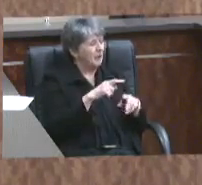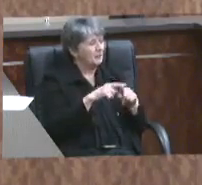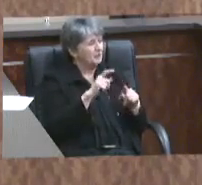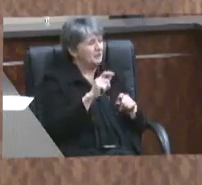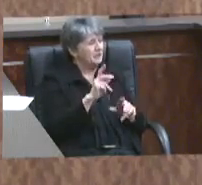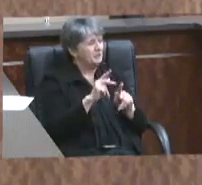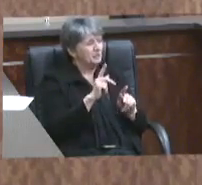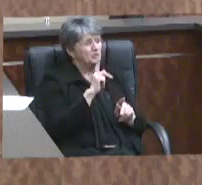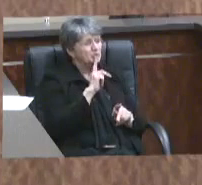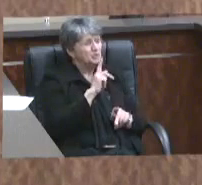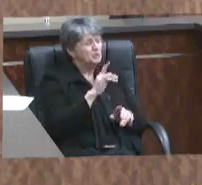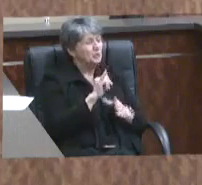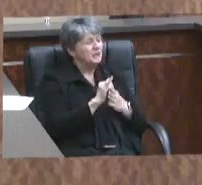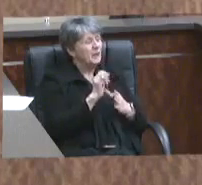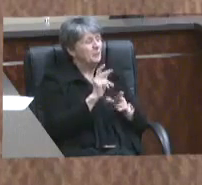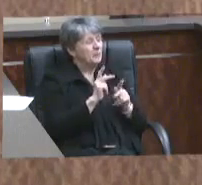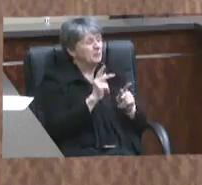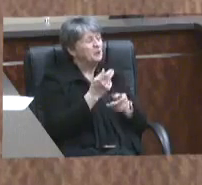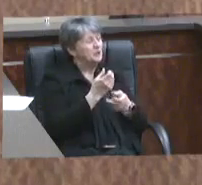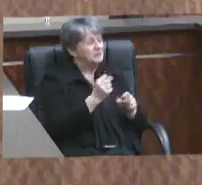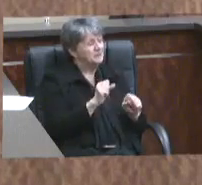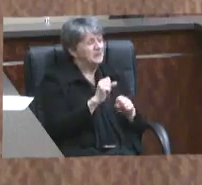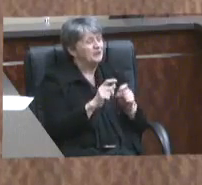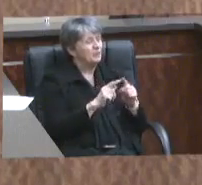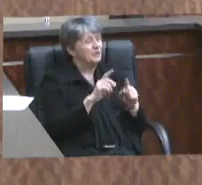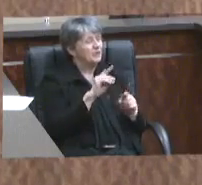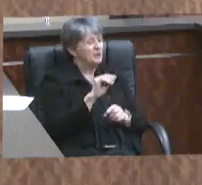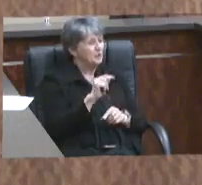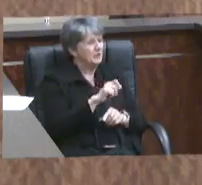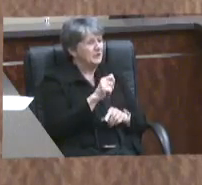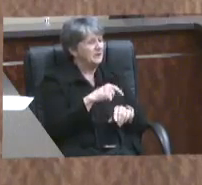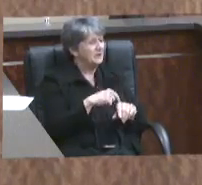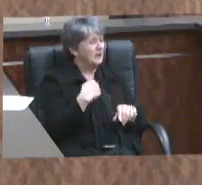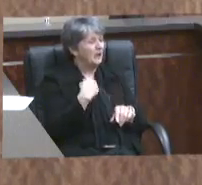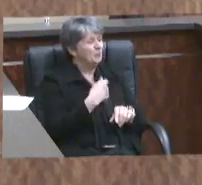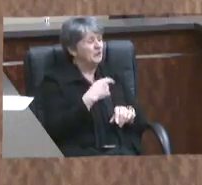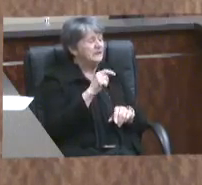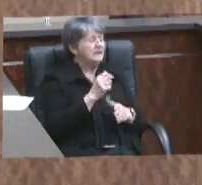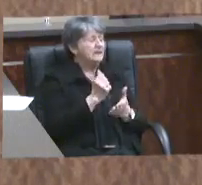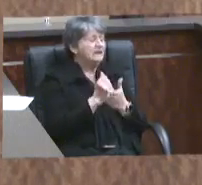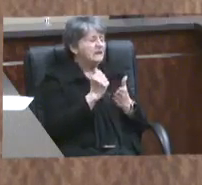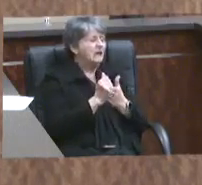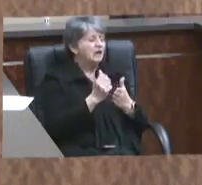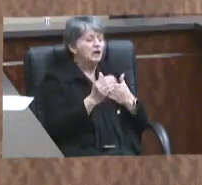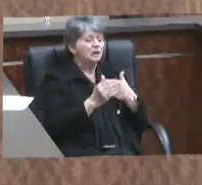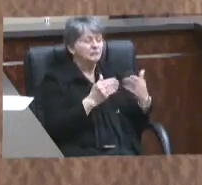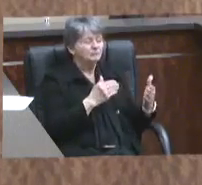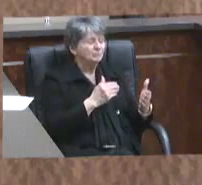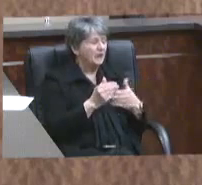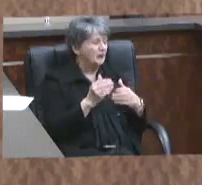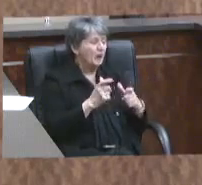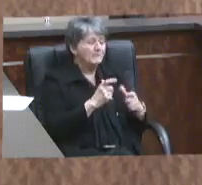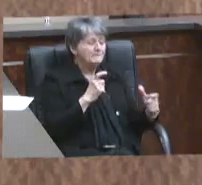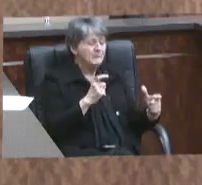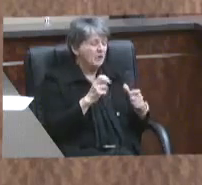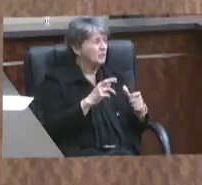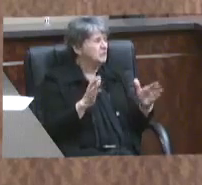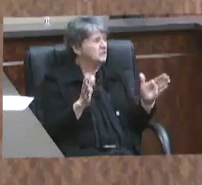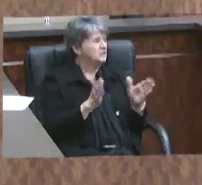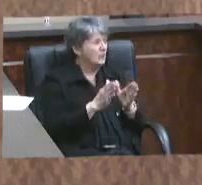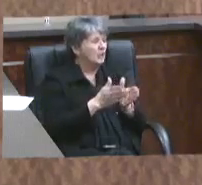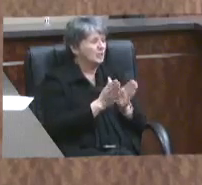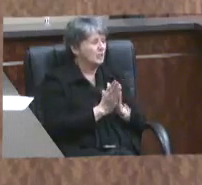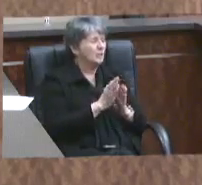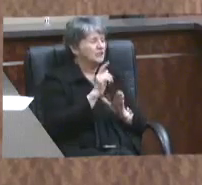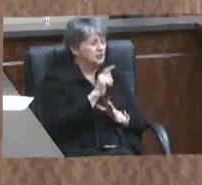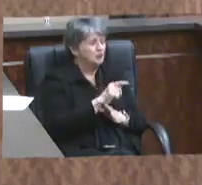that people are safe while they're doing it. And anytime we needed help, regardless of how big or how small the request, you were